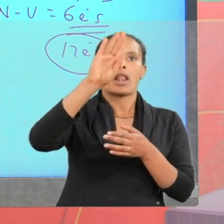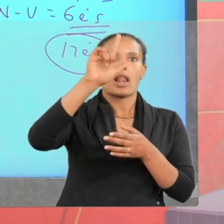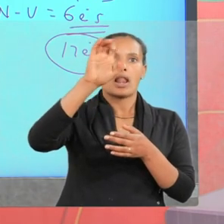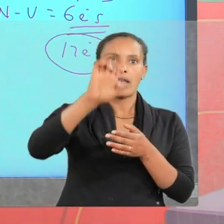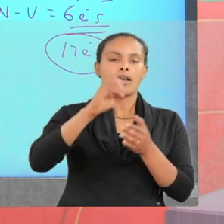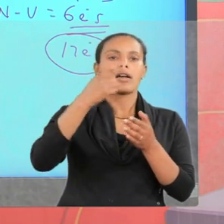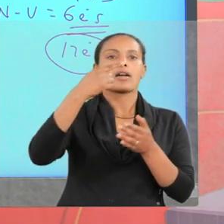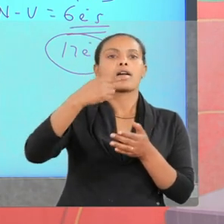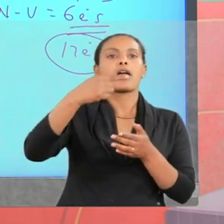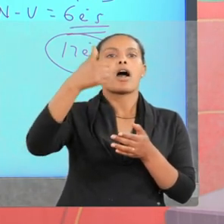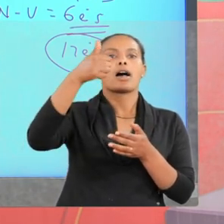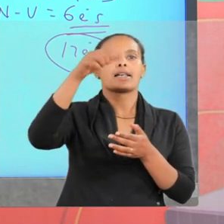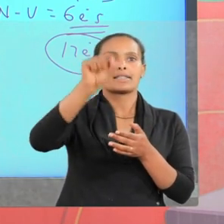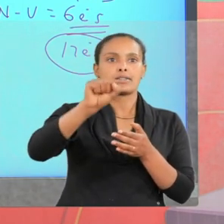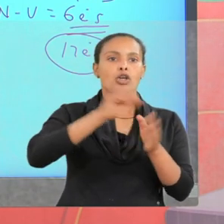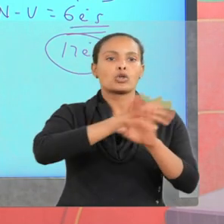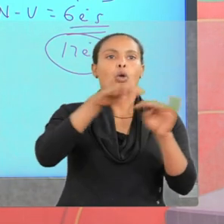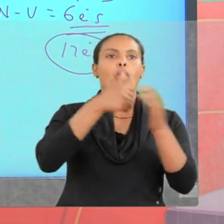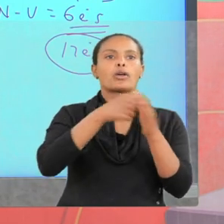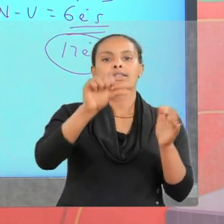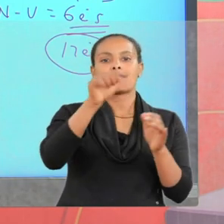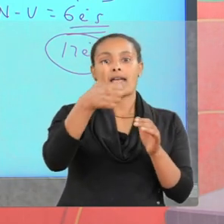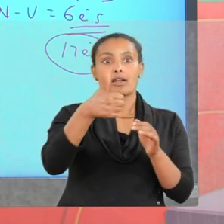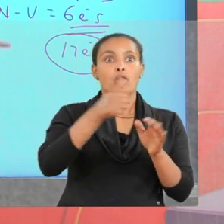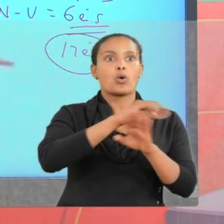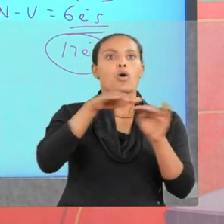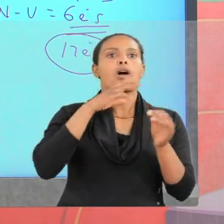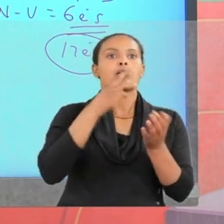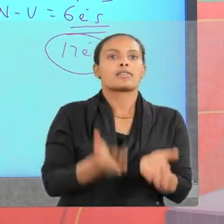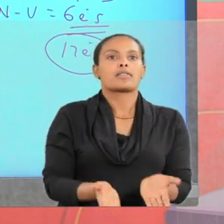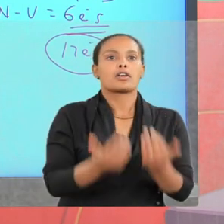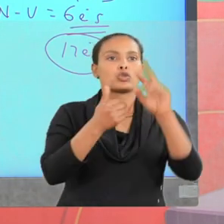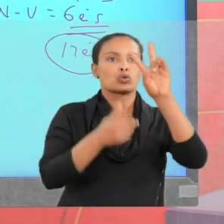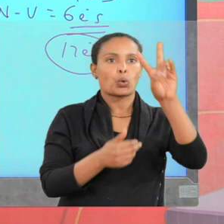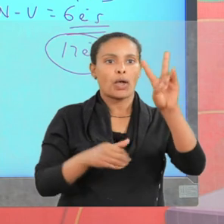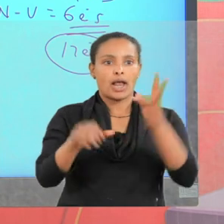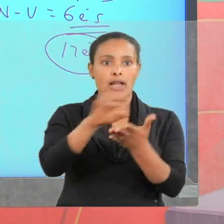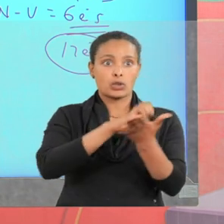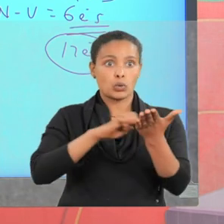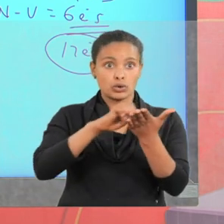configuration. Total of 10, we are left with 2 electrons,